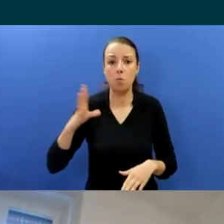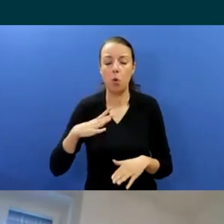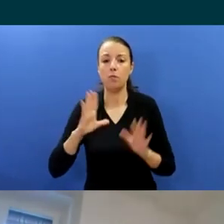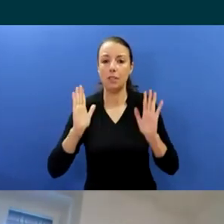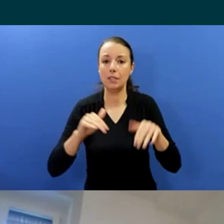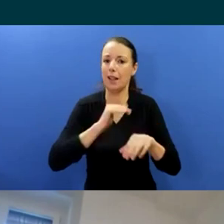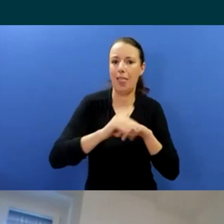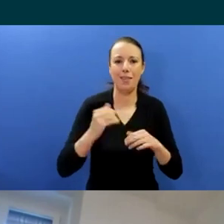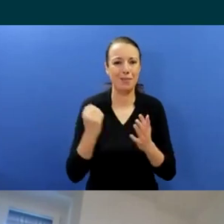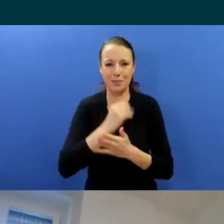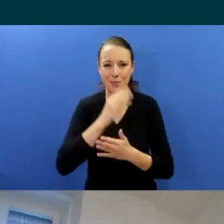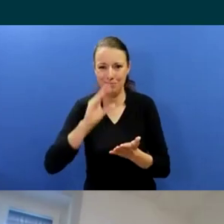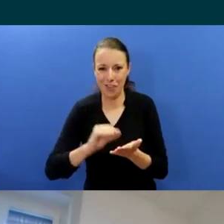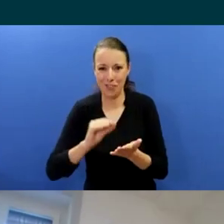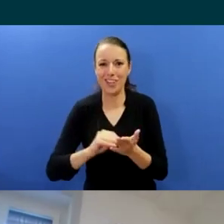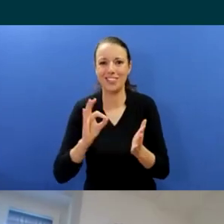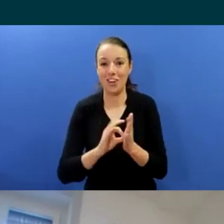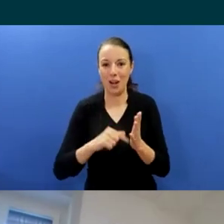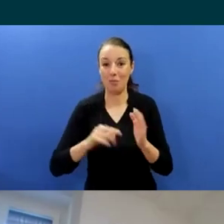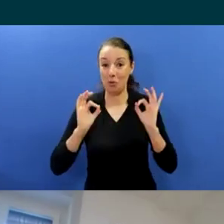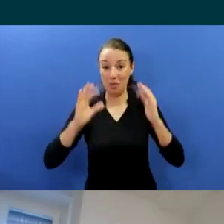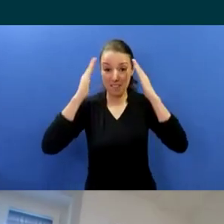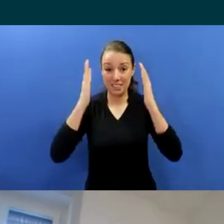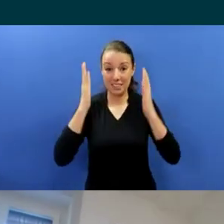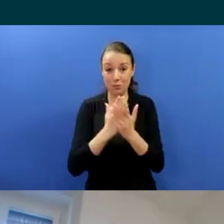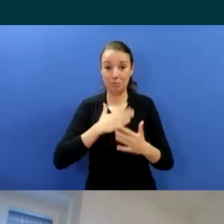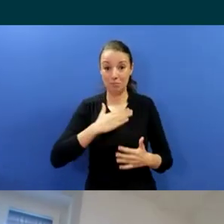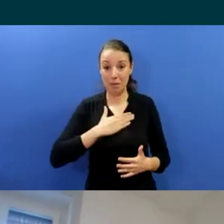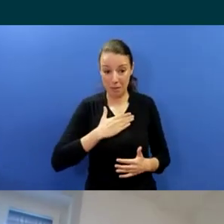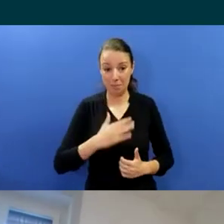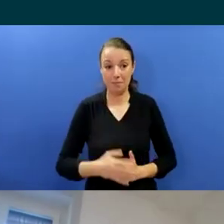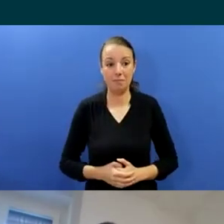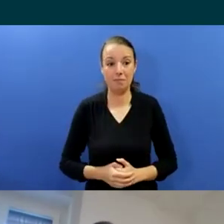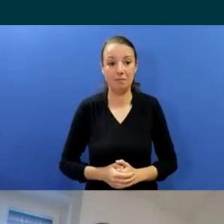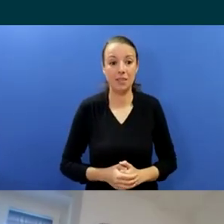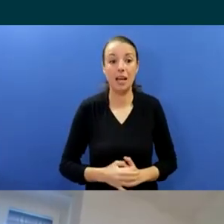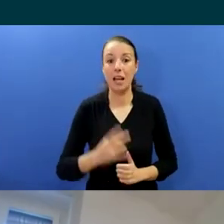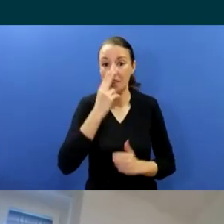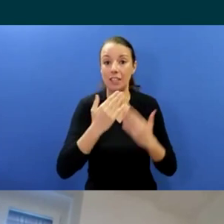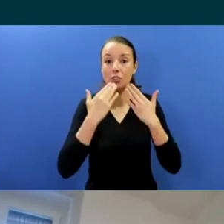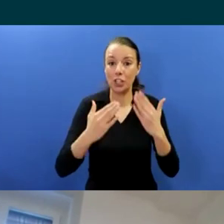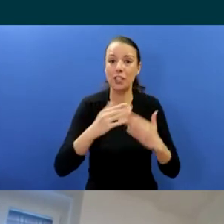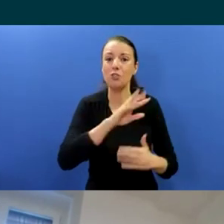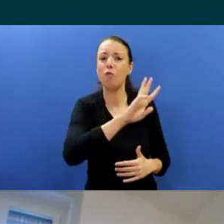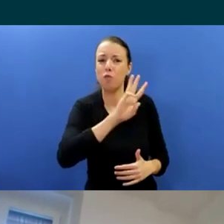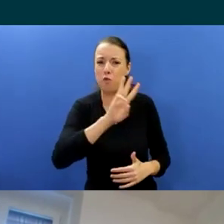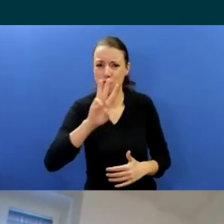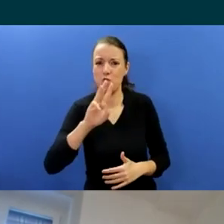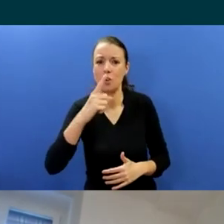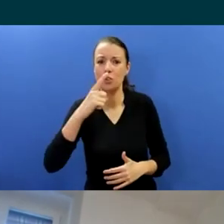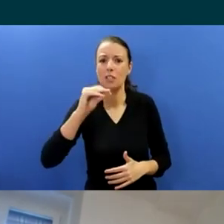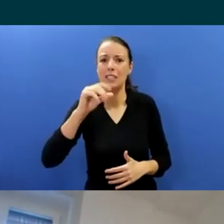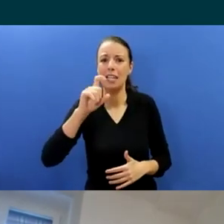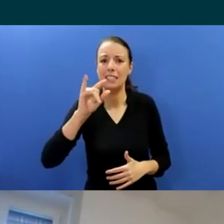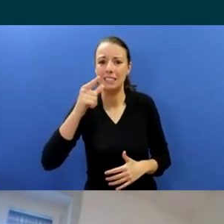very useful. We had the possibility to use it from the Wyss Academy